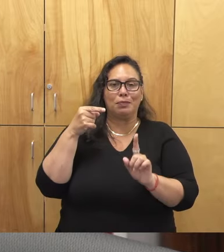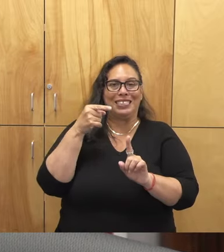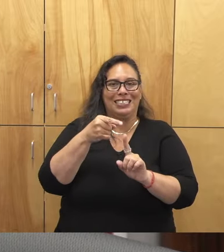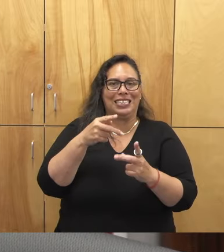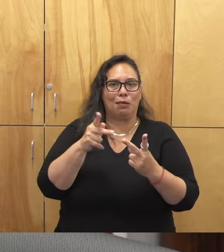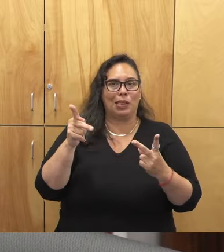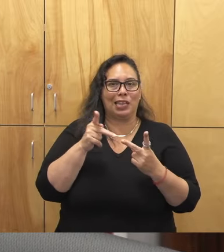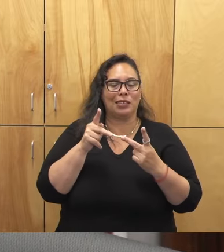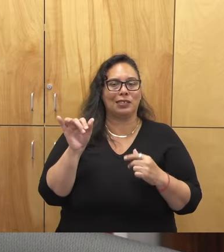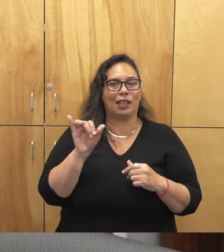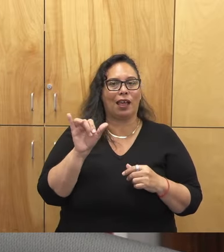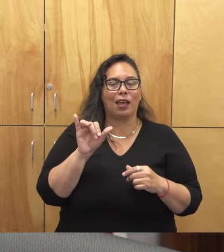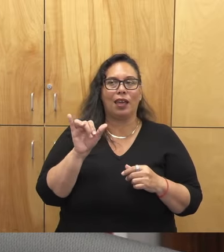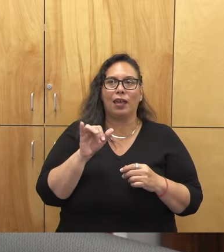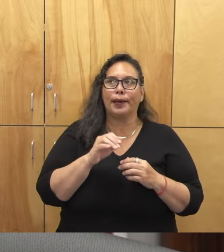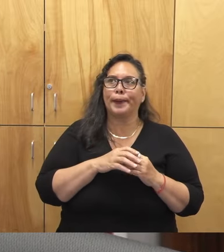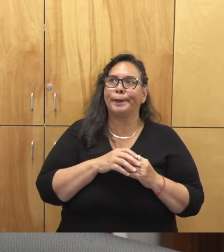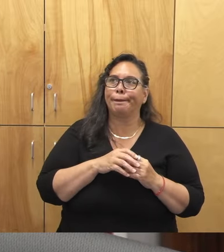places like